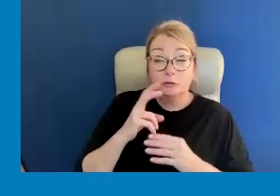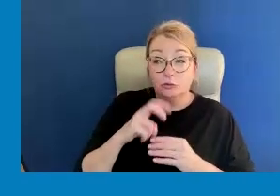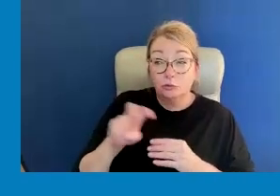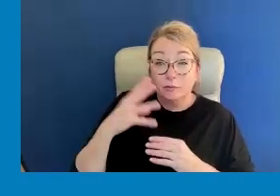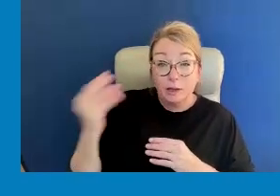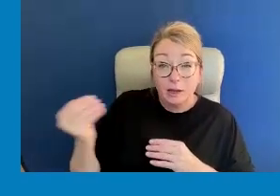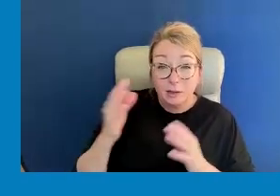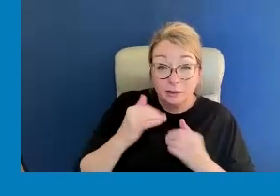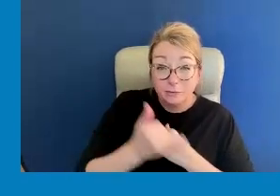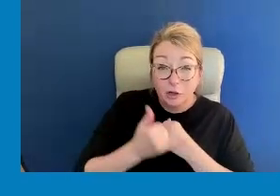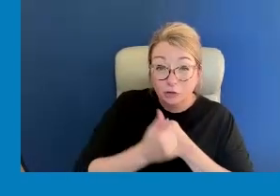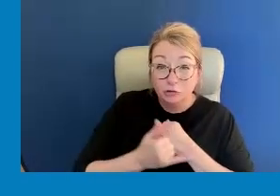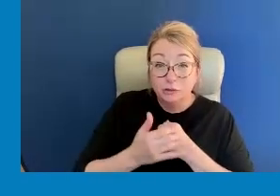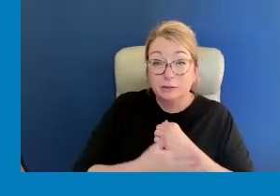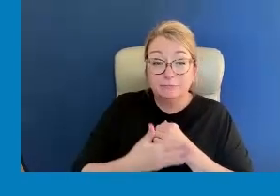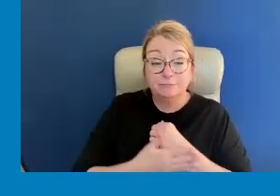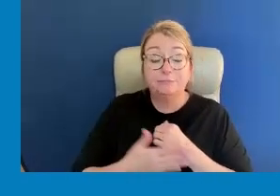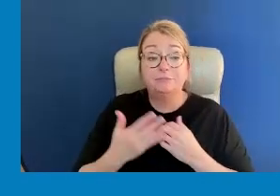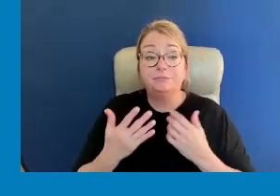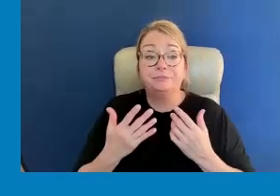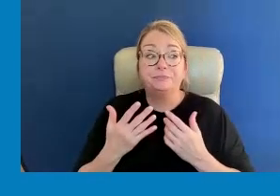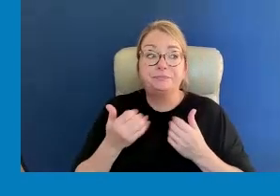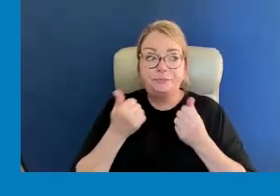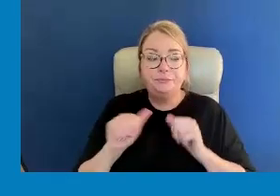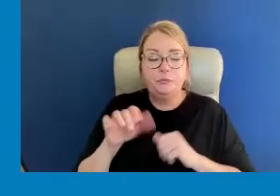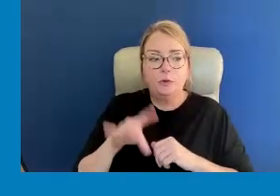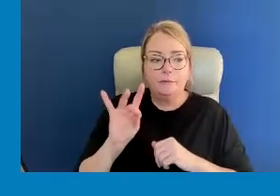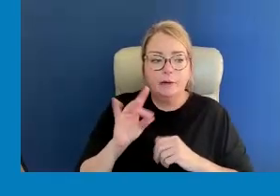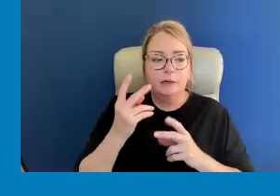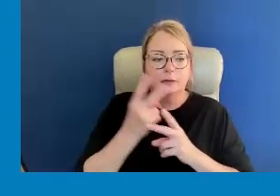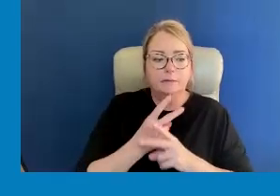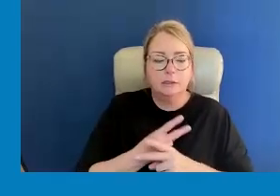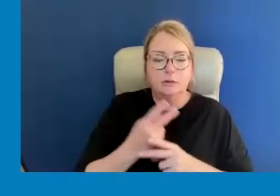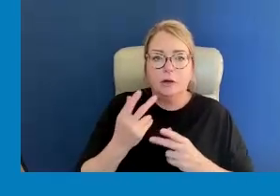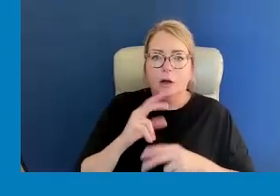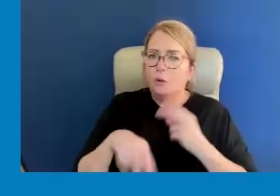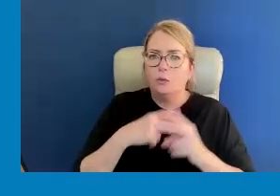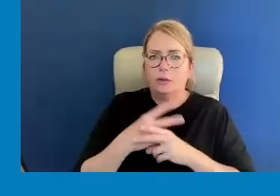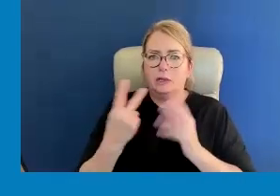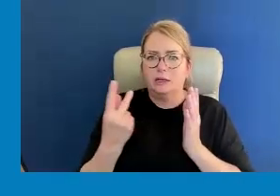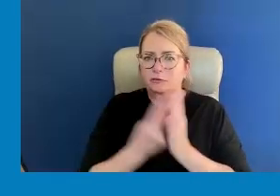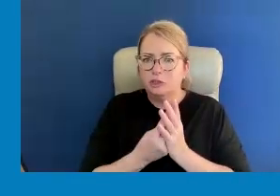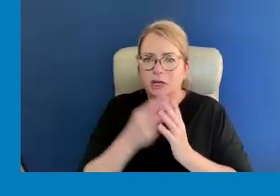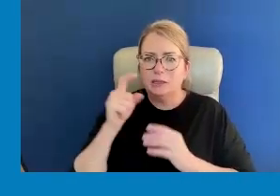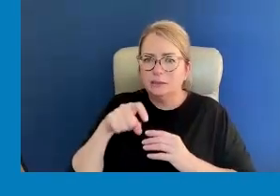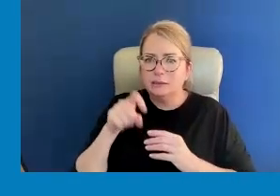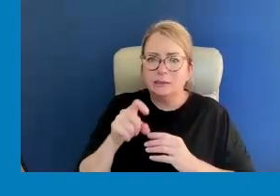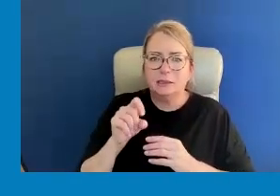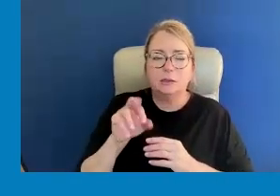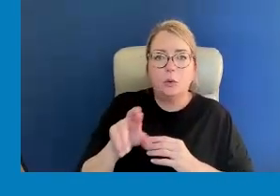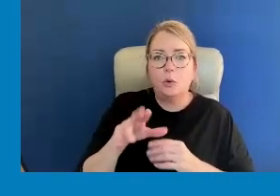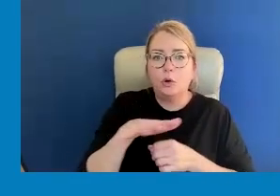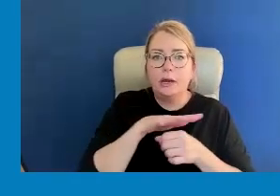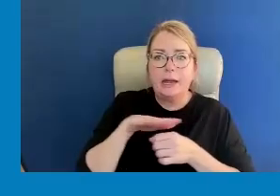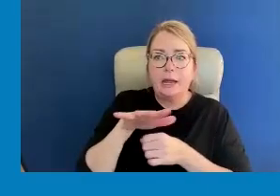them and you're trying to find, let's say, you're trying to figure out what vaccines you might need to go to that country or what areas you should